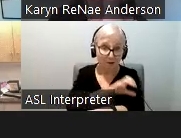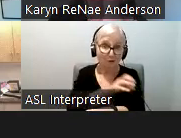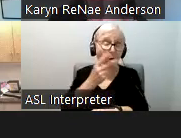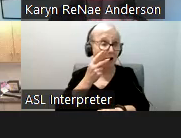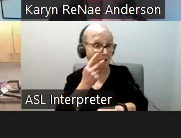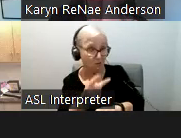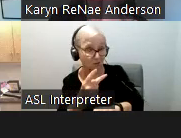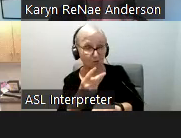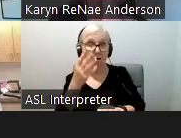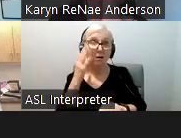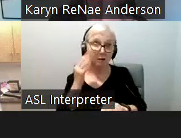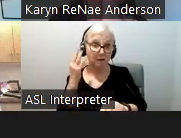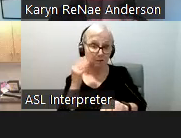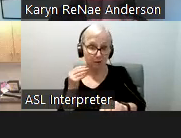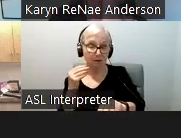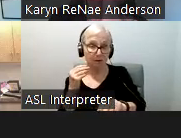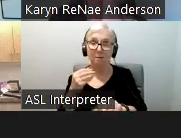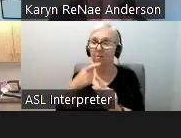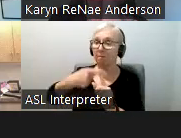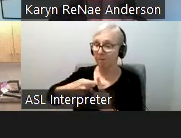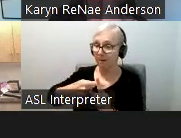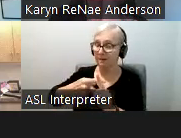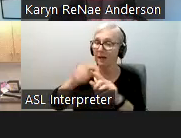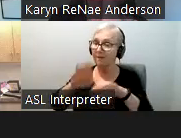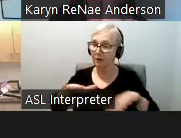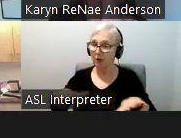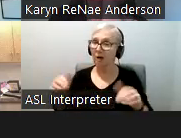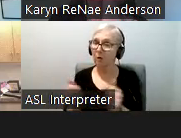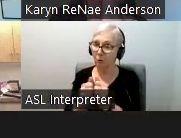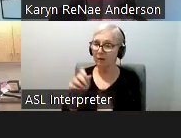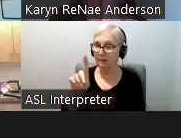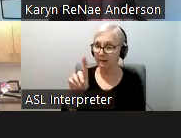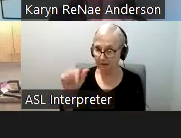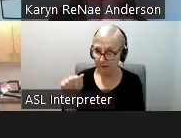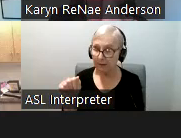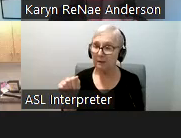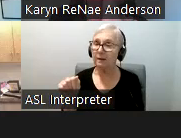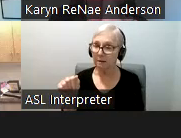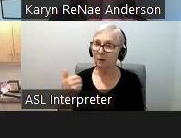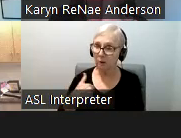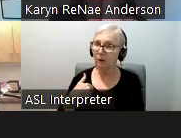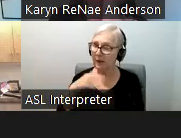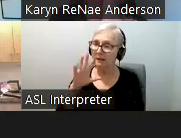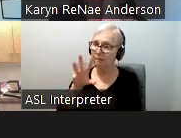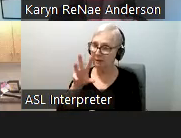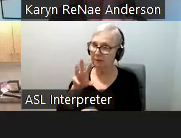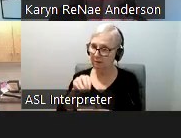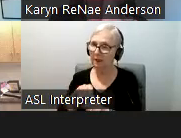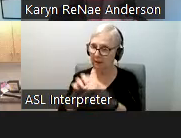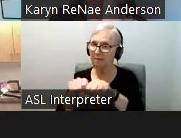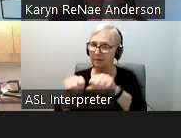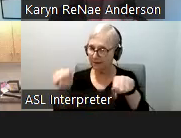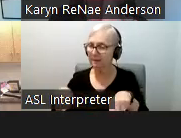a lot. Plus, I also have a child with a disability who has been in the